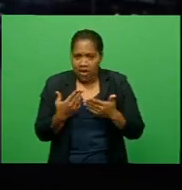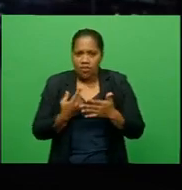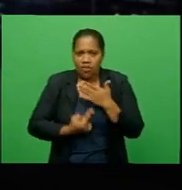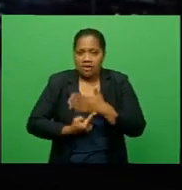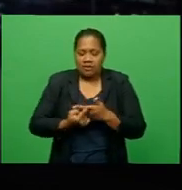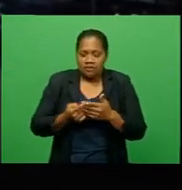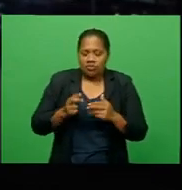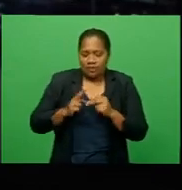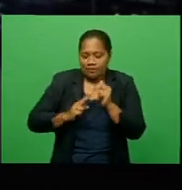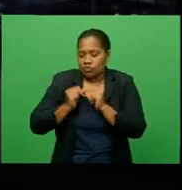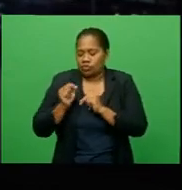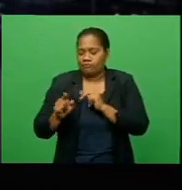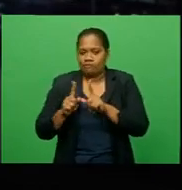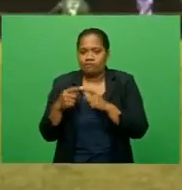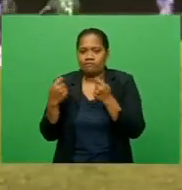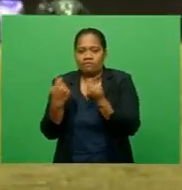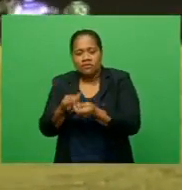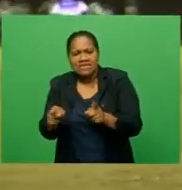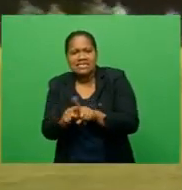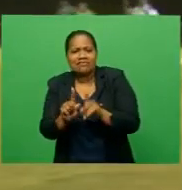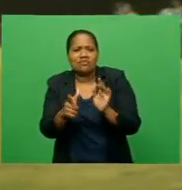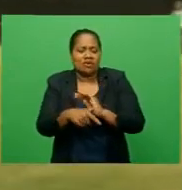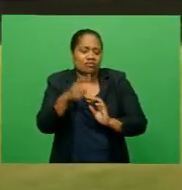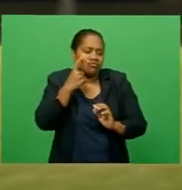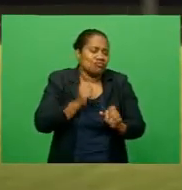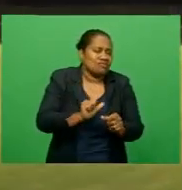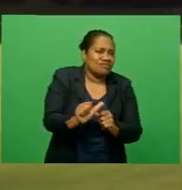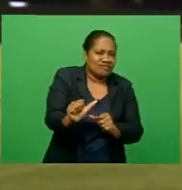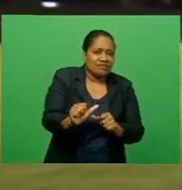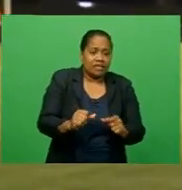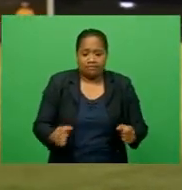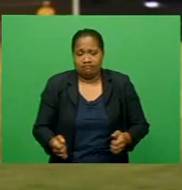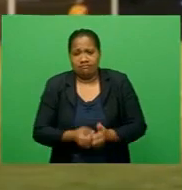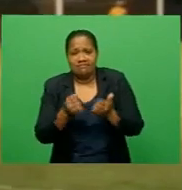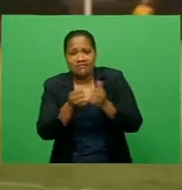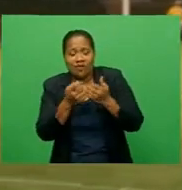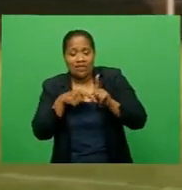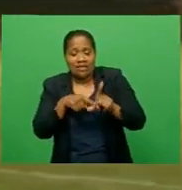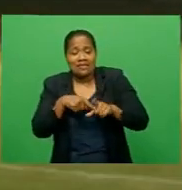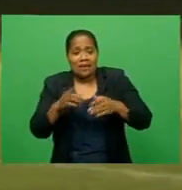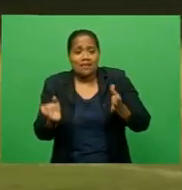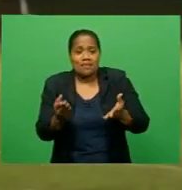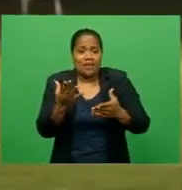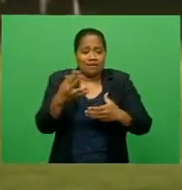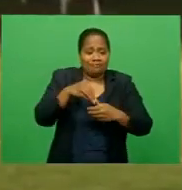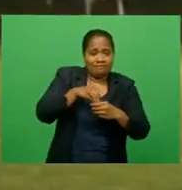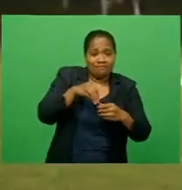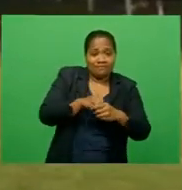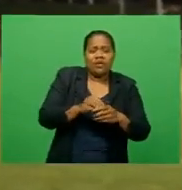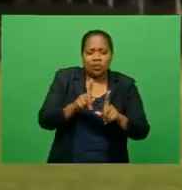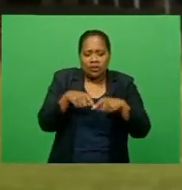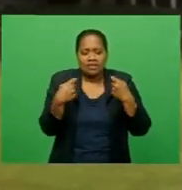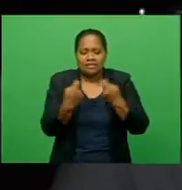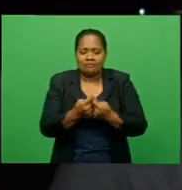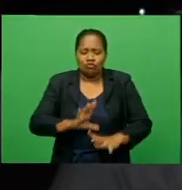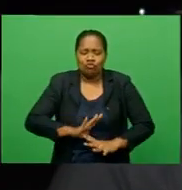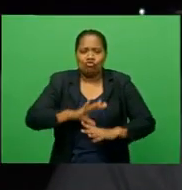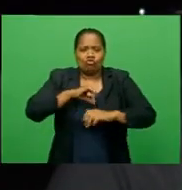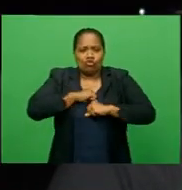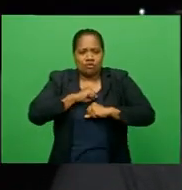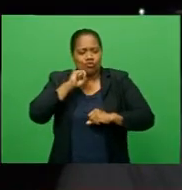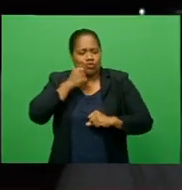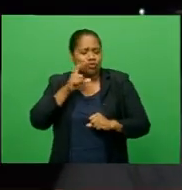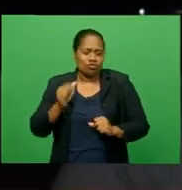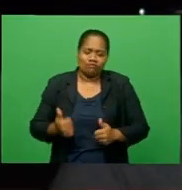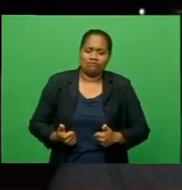at the same time we will try our best. With majority of the young players to take the field, the team is confident they will do well. Players come